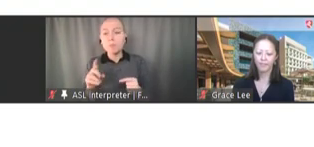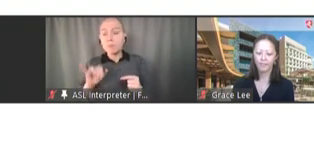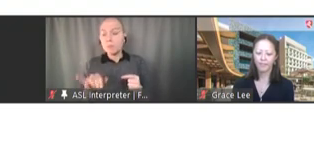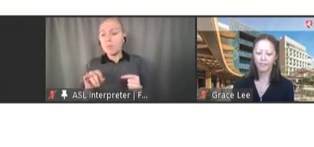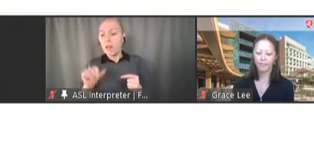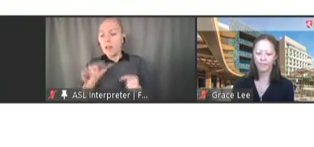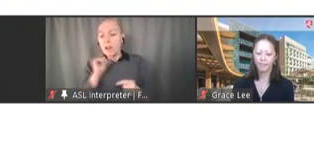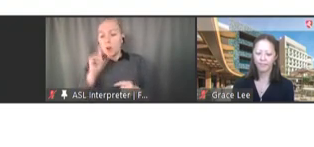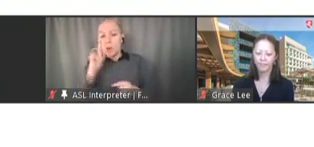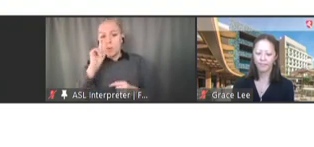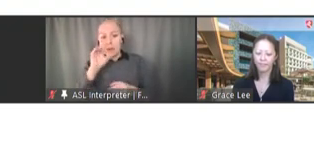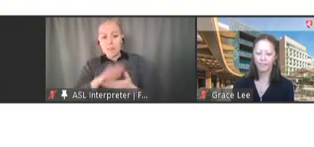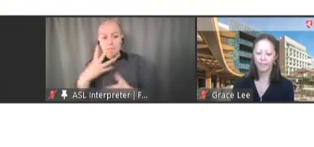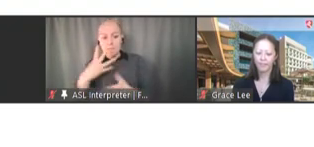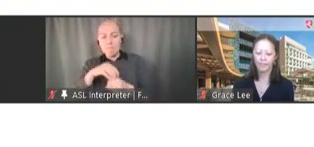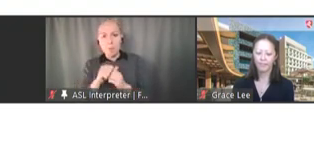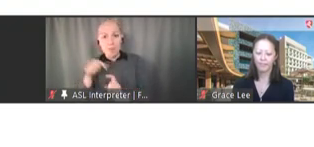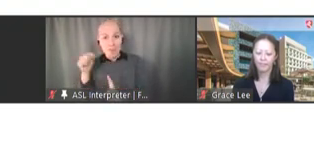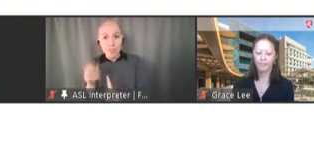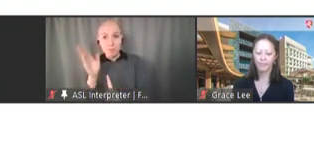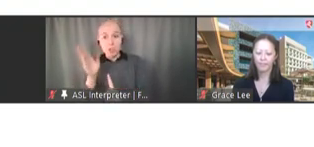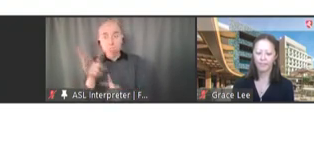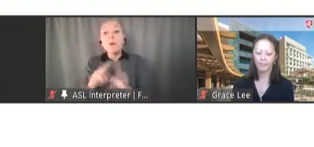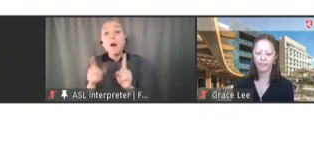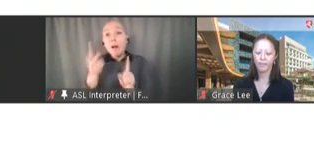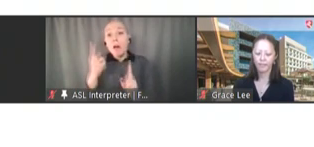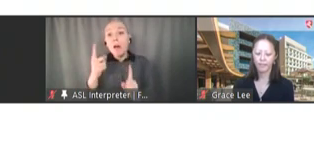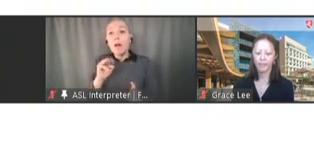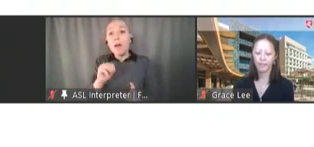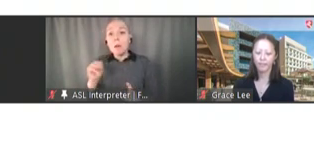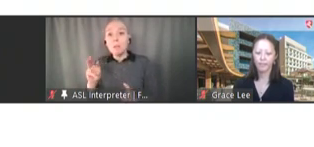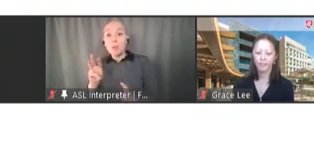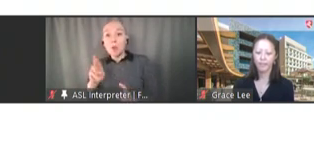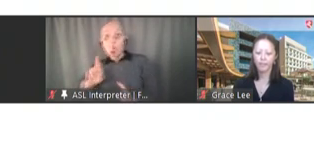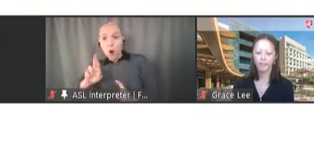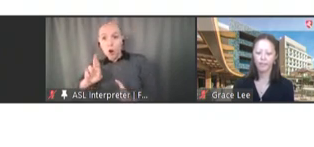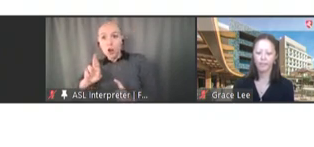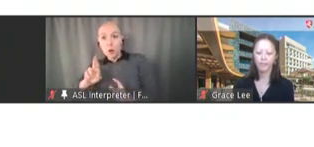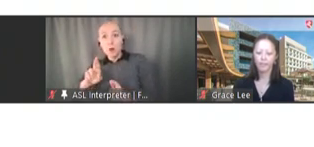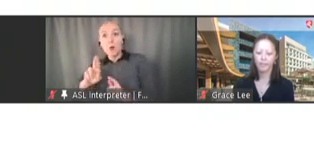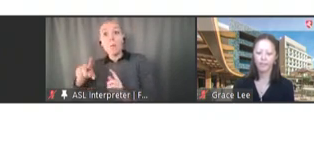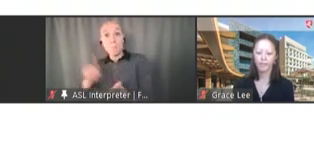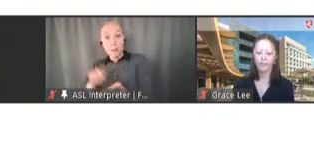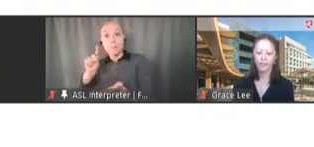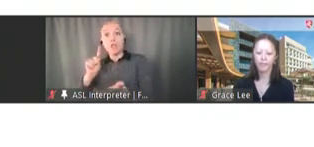it is in the MMWR that we published on 5 to 11-year-olds. All right, thank you.